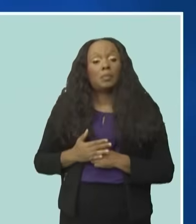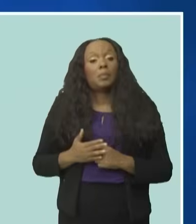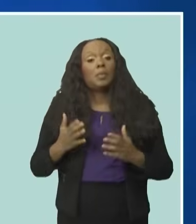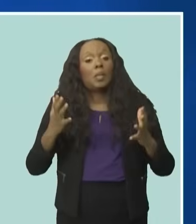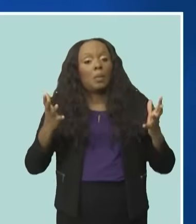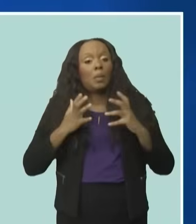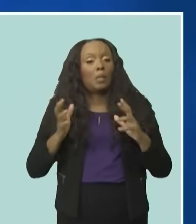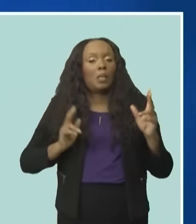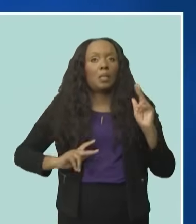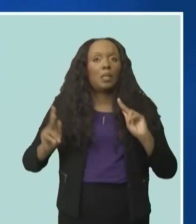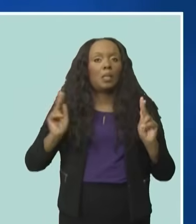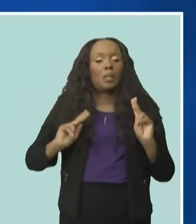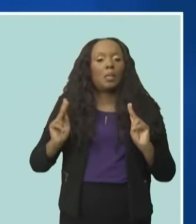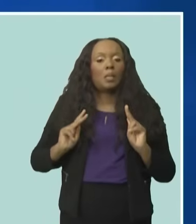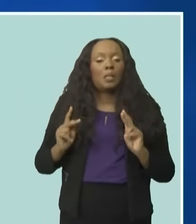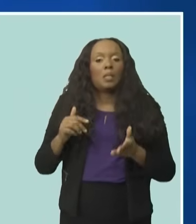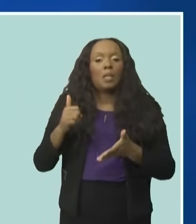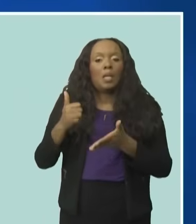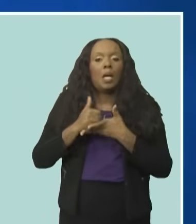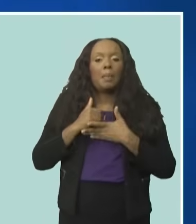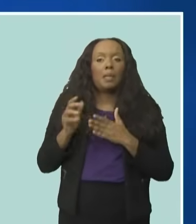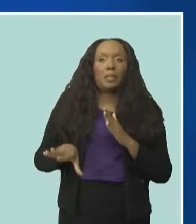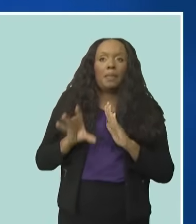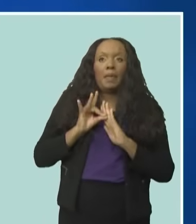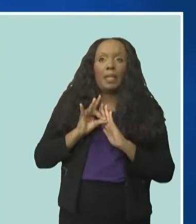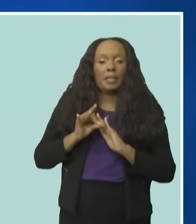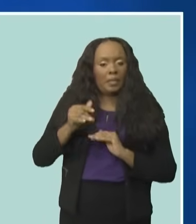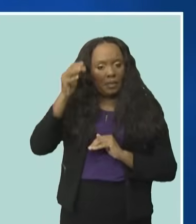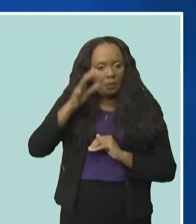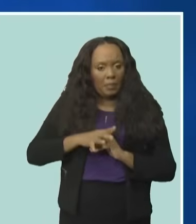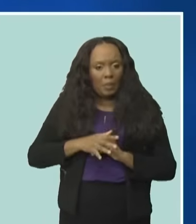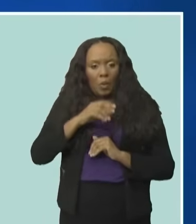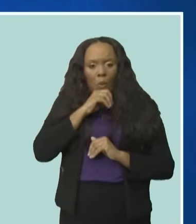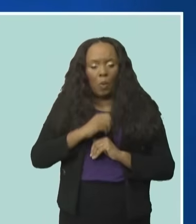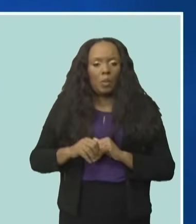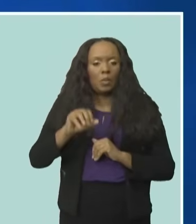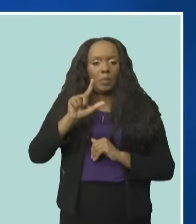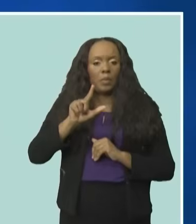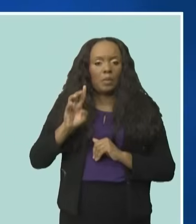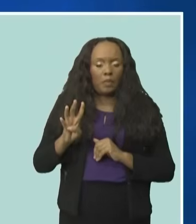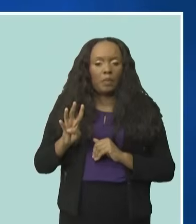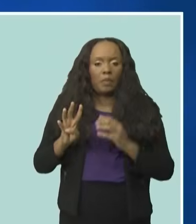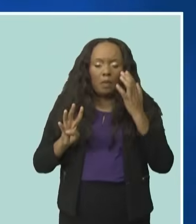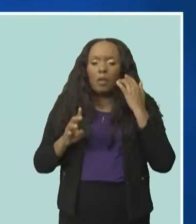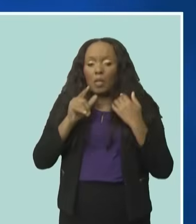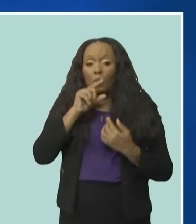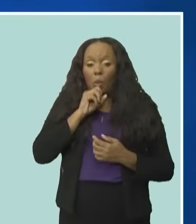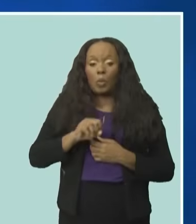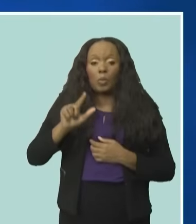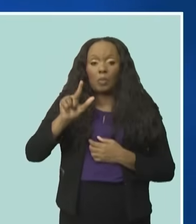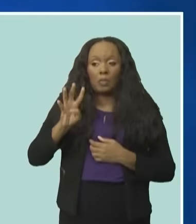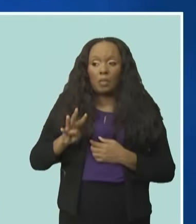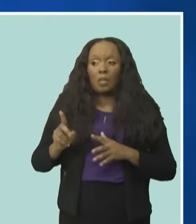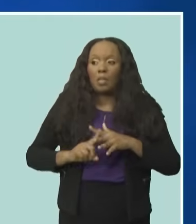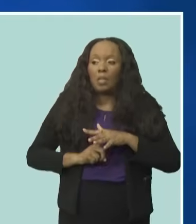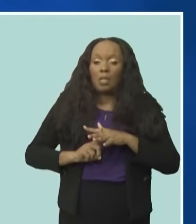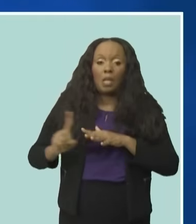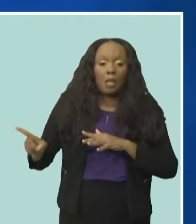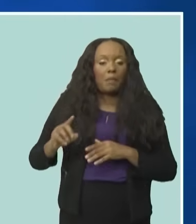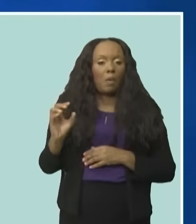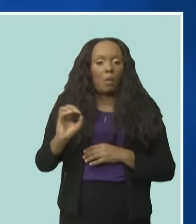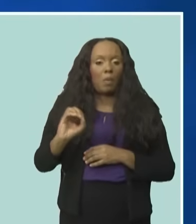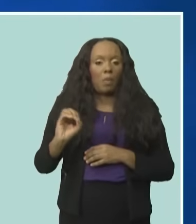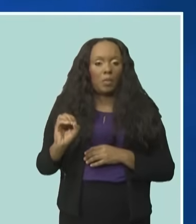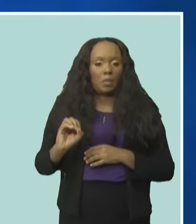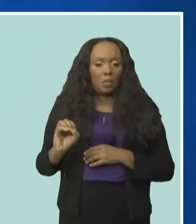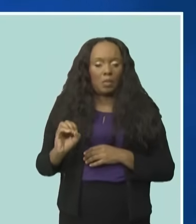in locating Cryan Darren Price Walrus, 24 years, alias Shifu, who escaped from Oistins Police